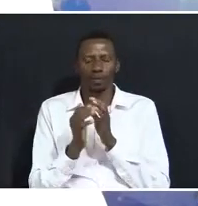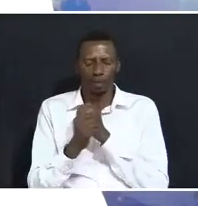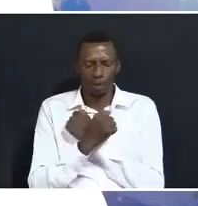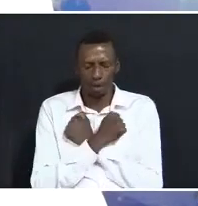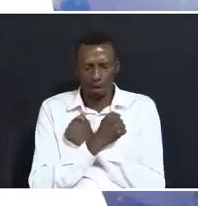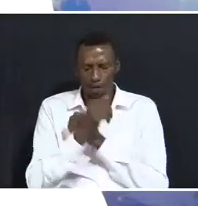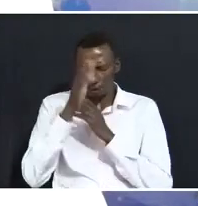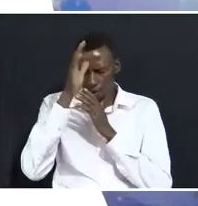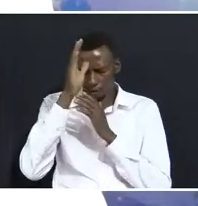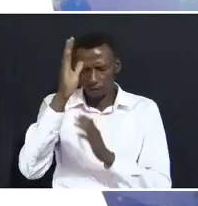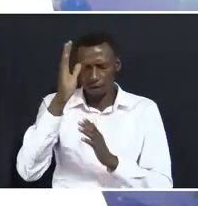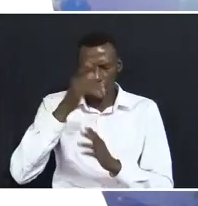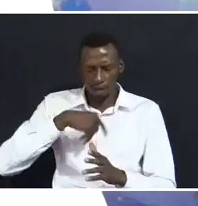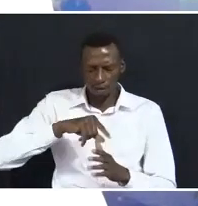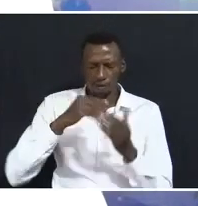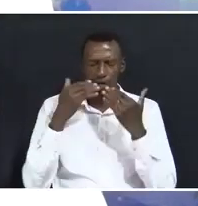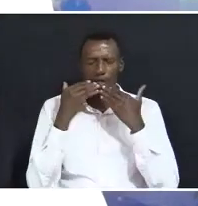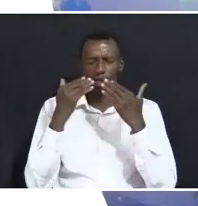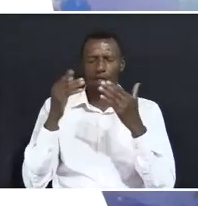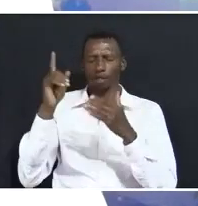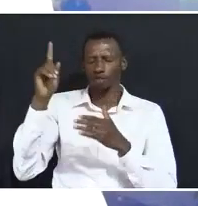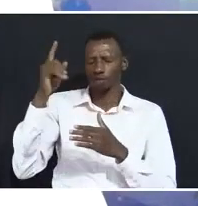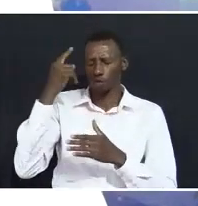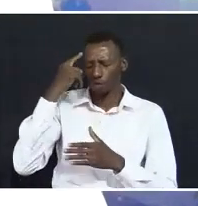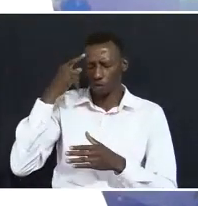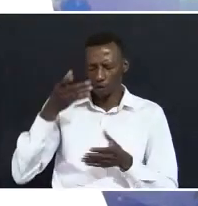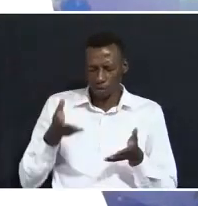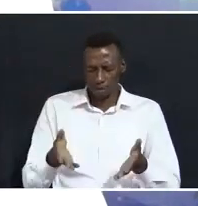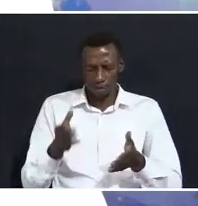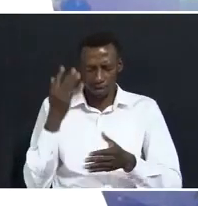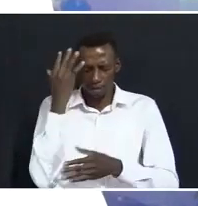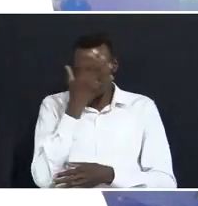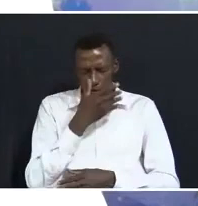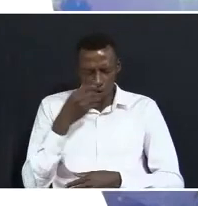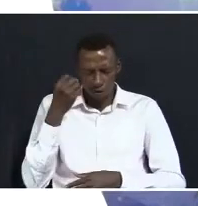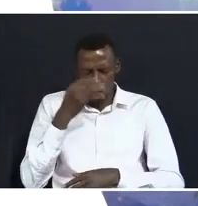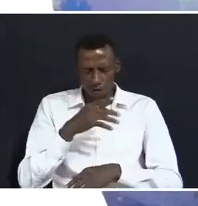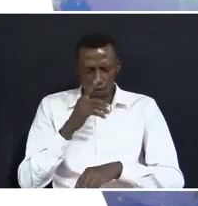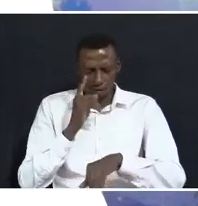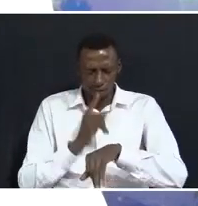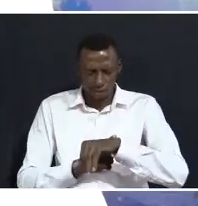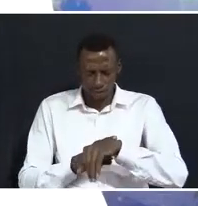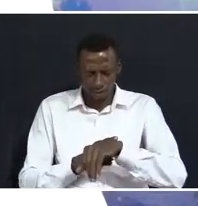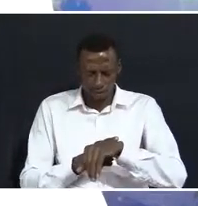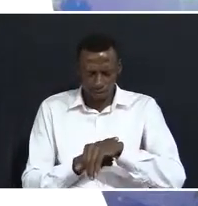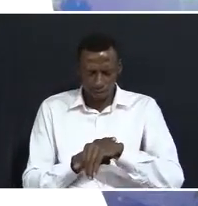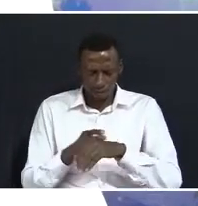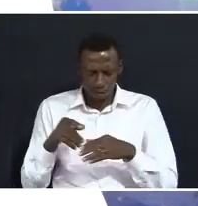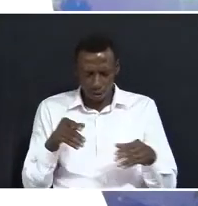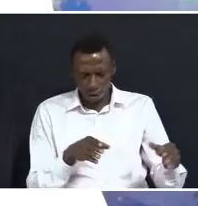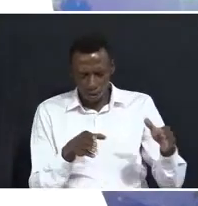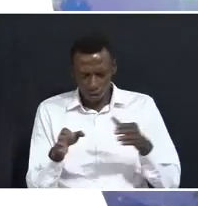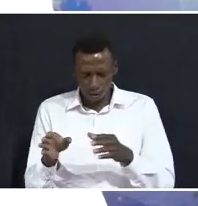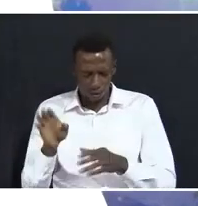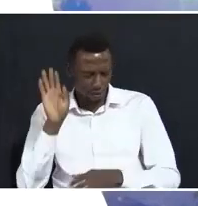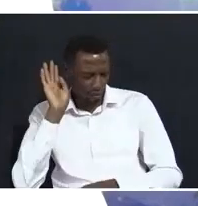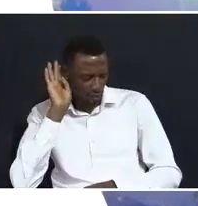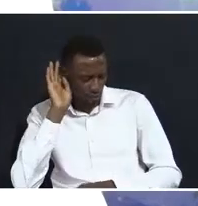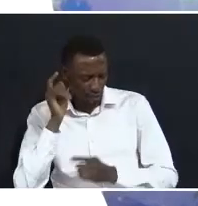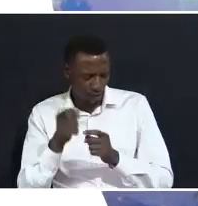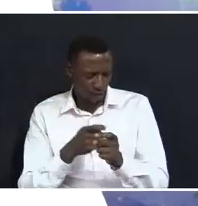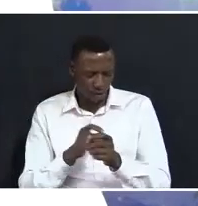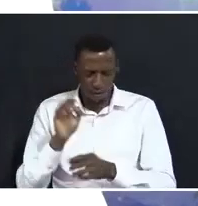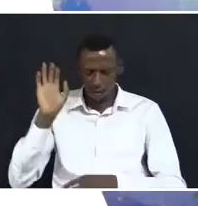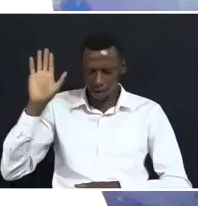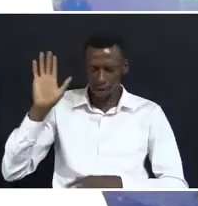Loving Father, we thank you for this beautiful moment, the opportunity to hear from your word.